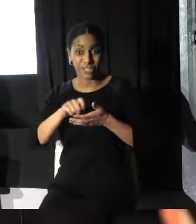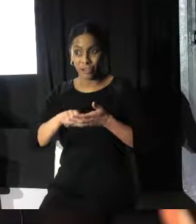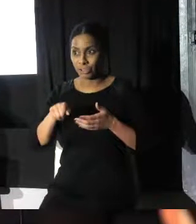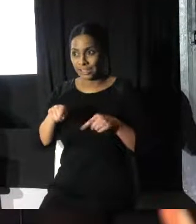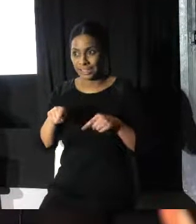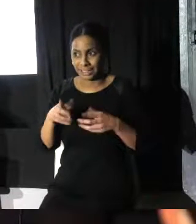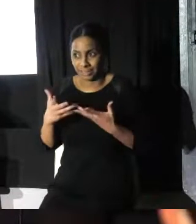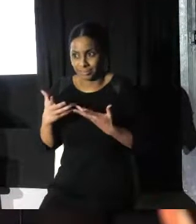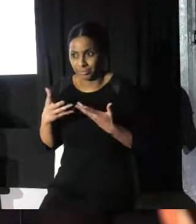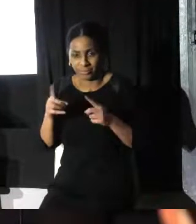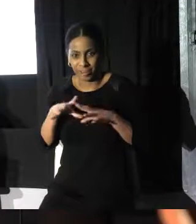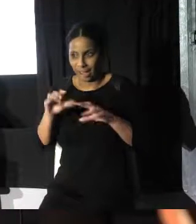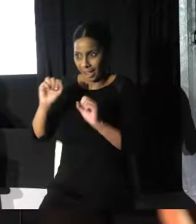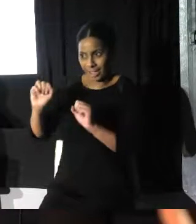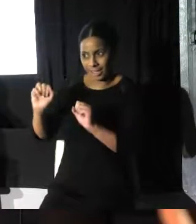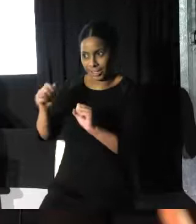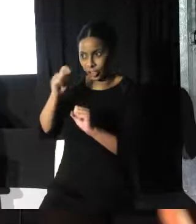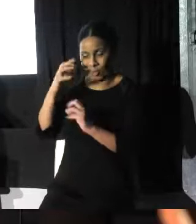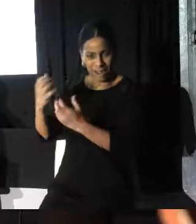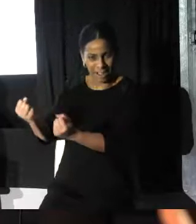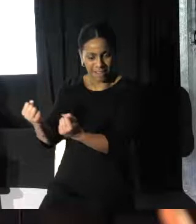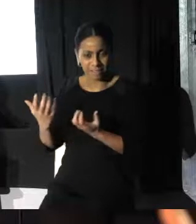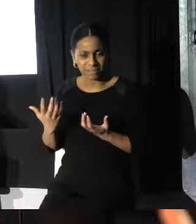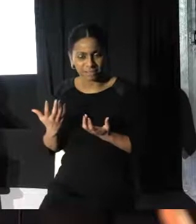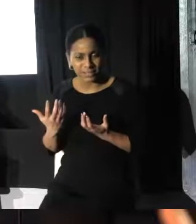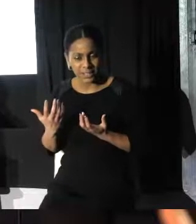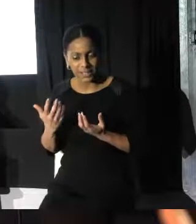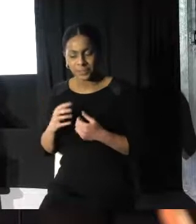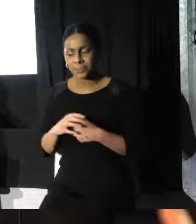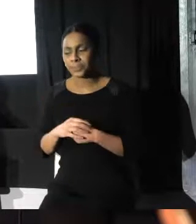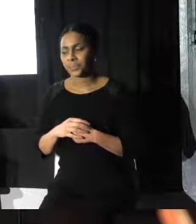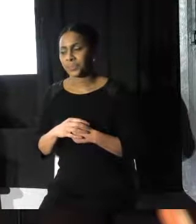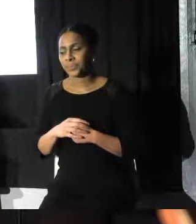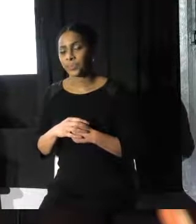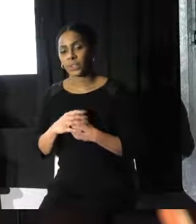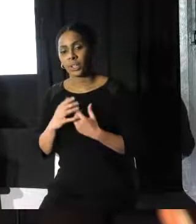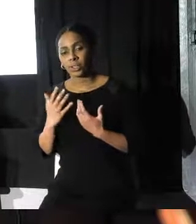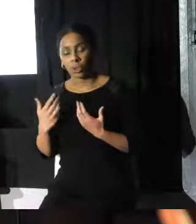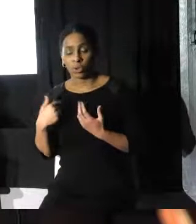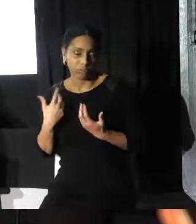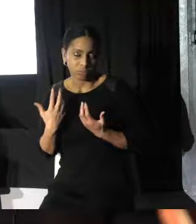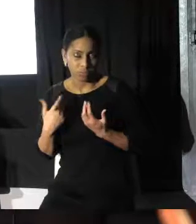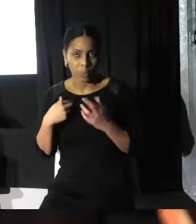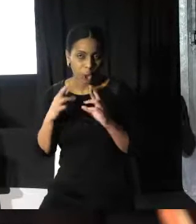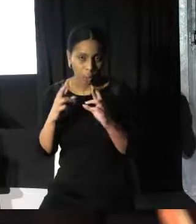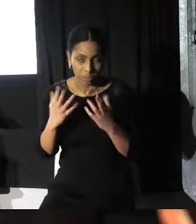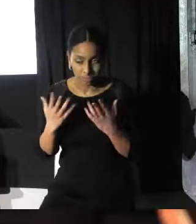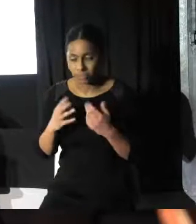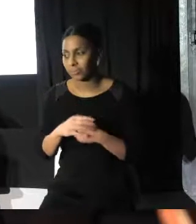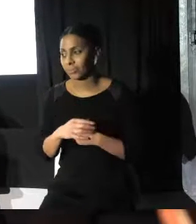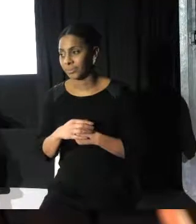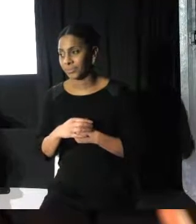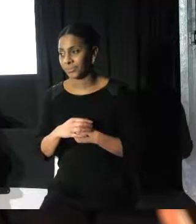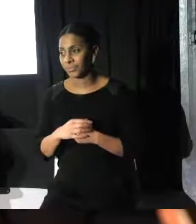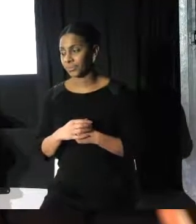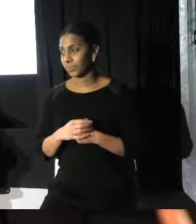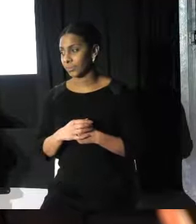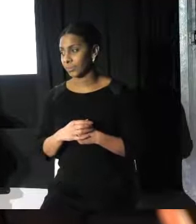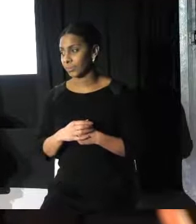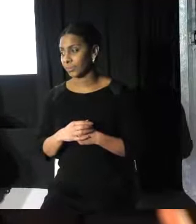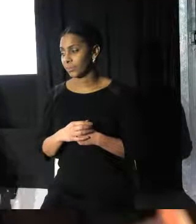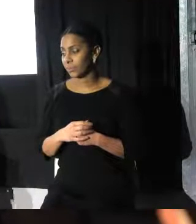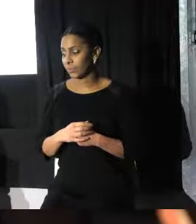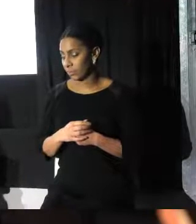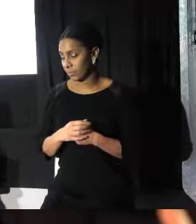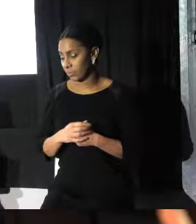we now see in the German context with Roth. So let's hope, fingers crossed. Thank you so much. So